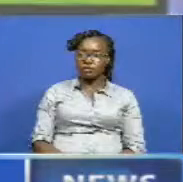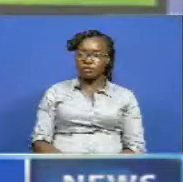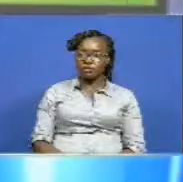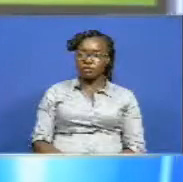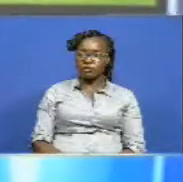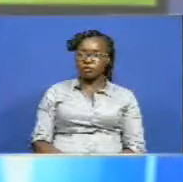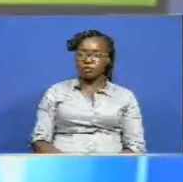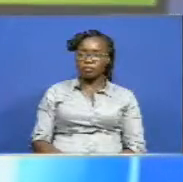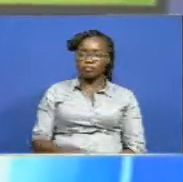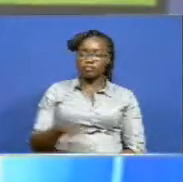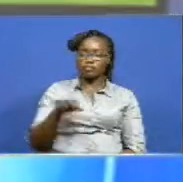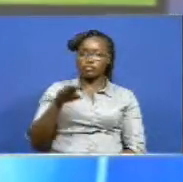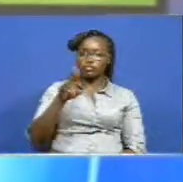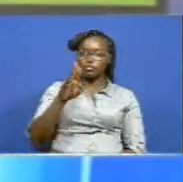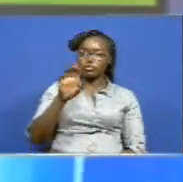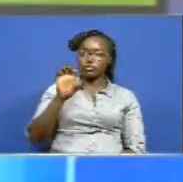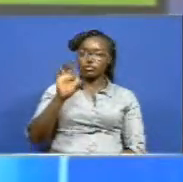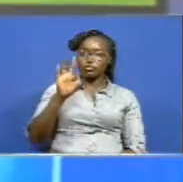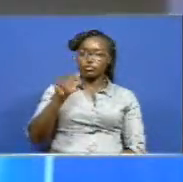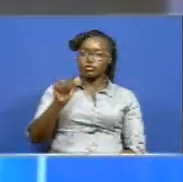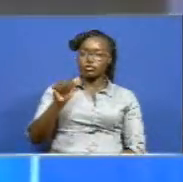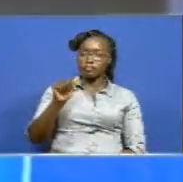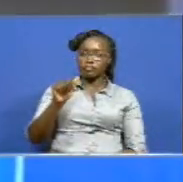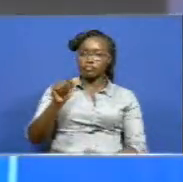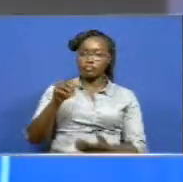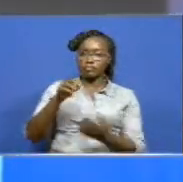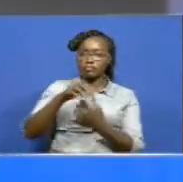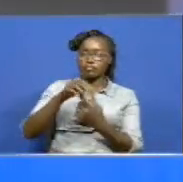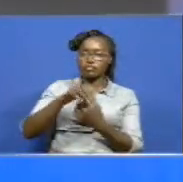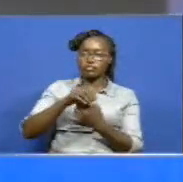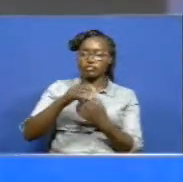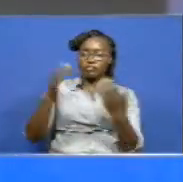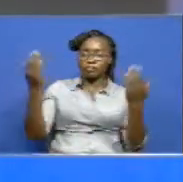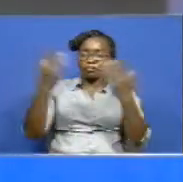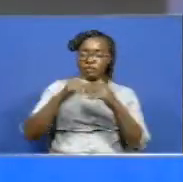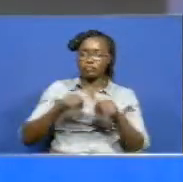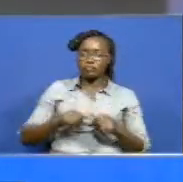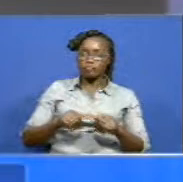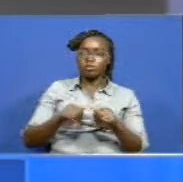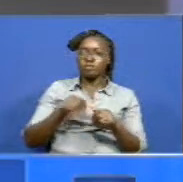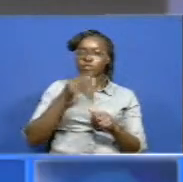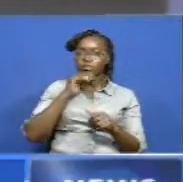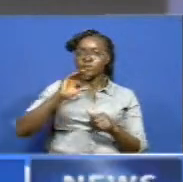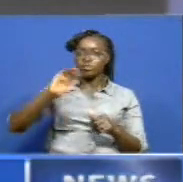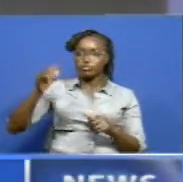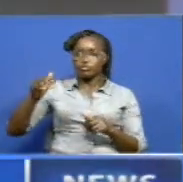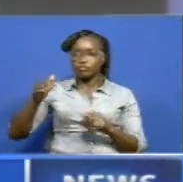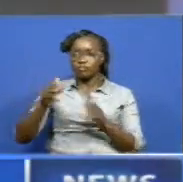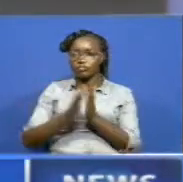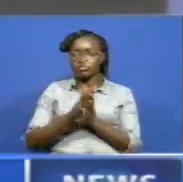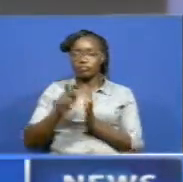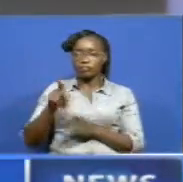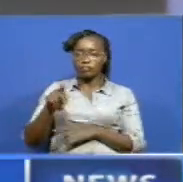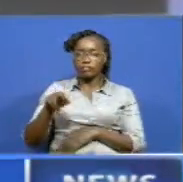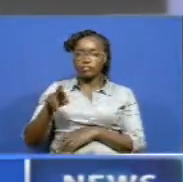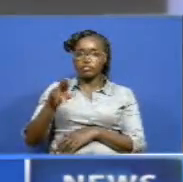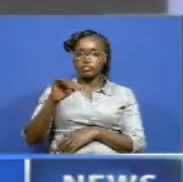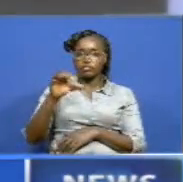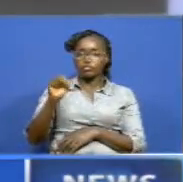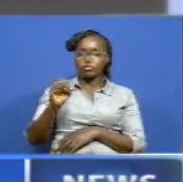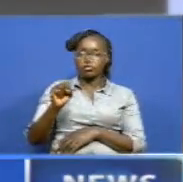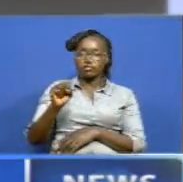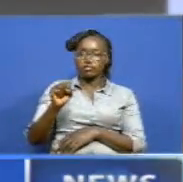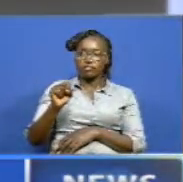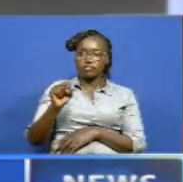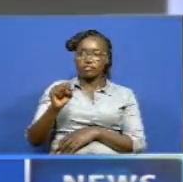The UEFA Champions League continues tonight with the first leg semi-final match pitting Manchester City and Paris Saint-Germain at